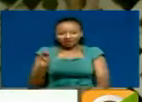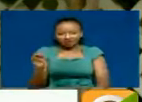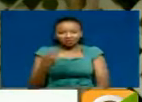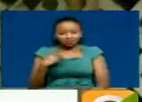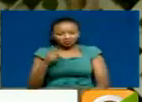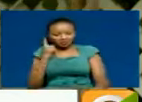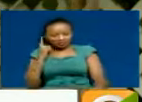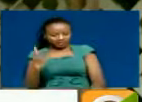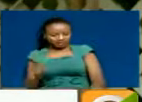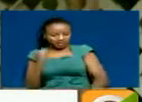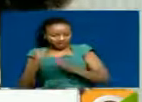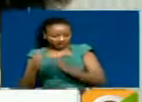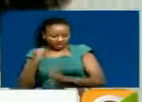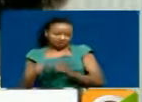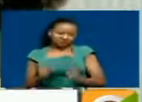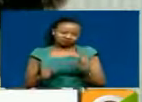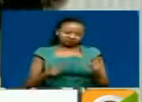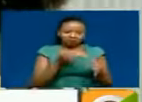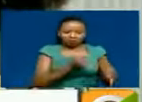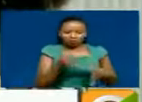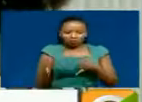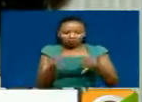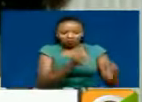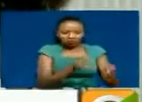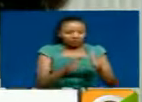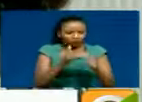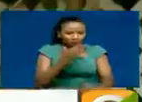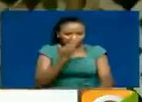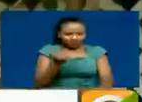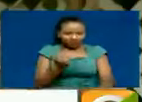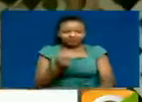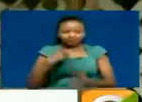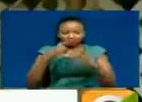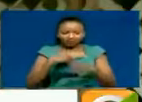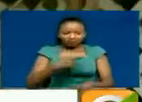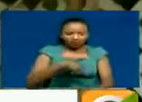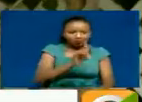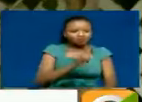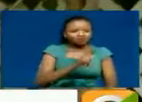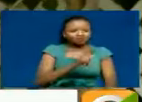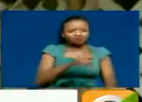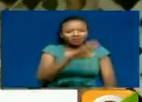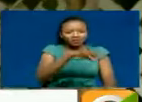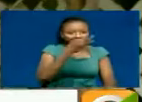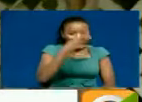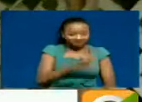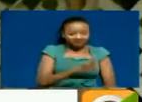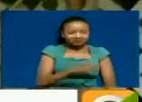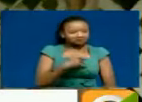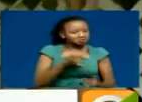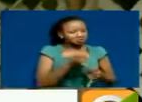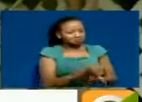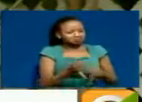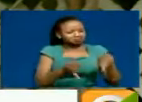choice between modeling and running. Oh. Yeah, so at the time when I got to model, I went to Paris. I was on the runway just walking. I was like,